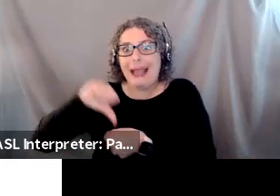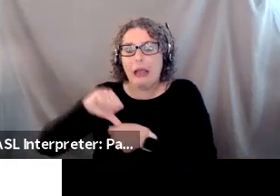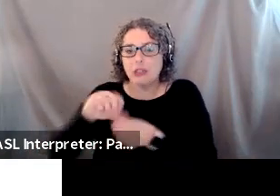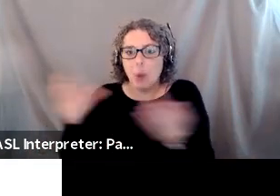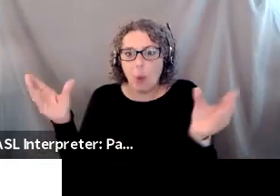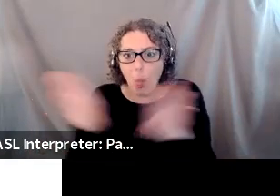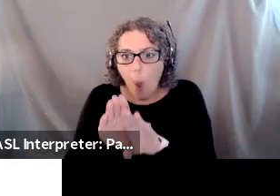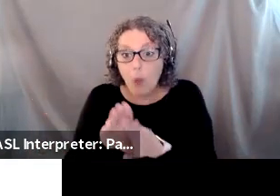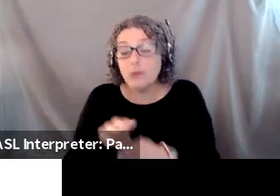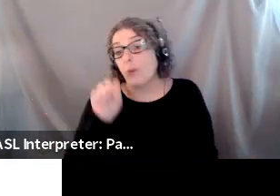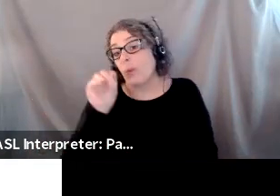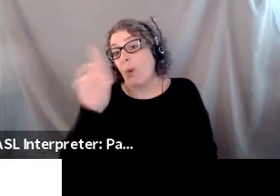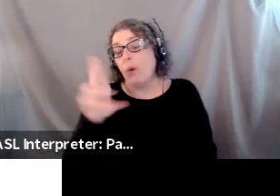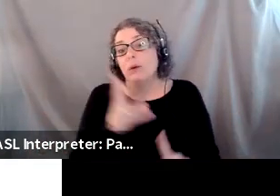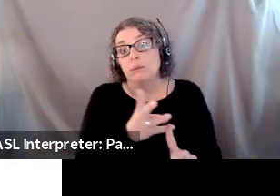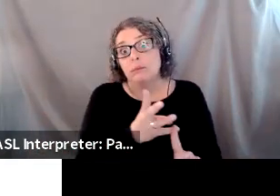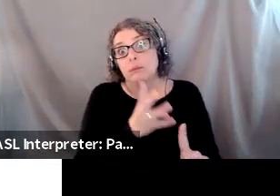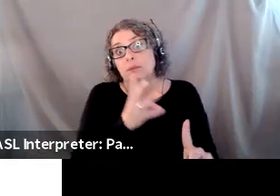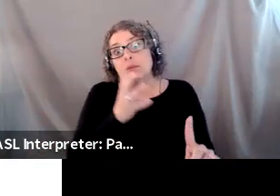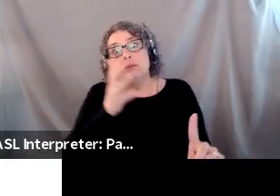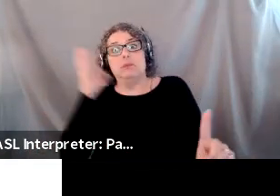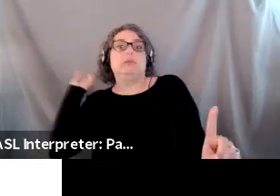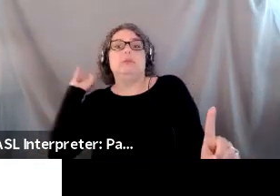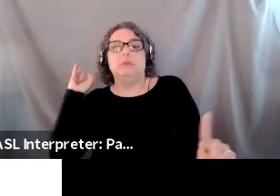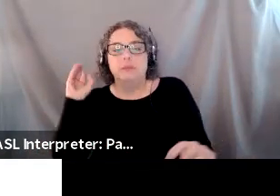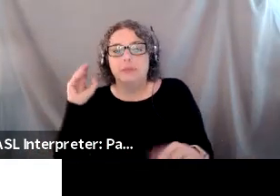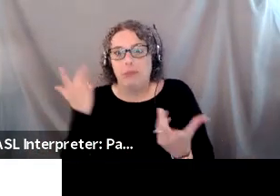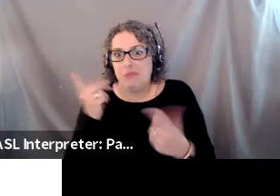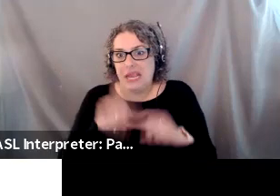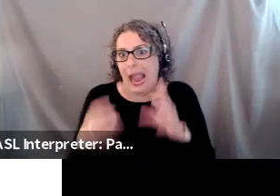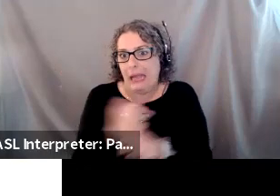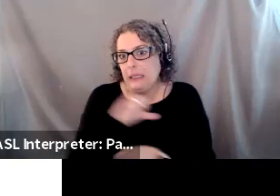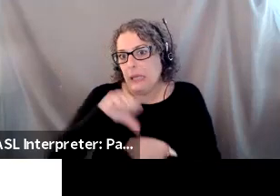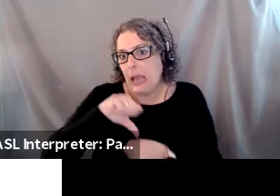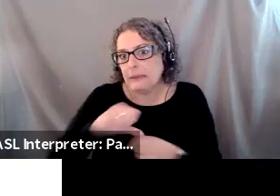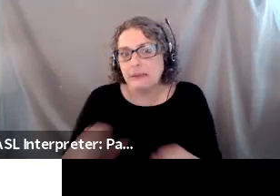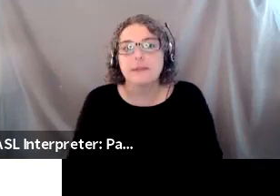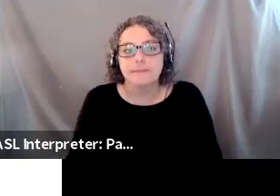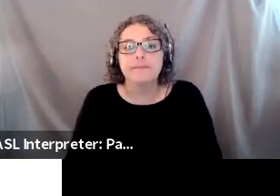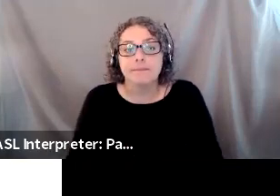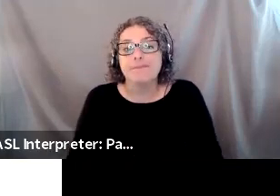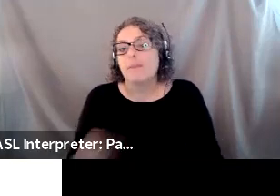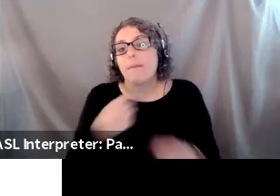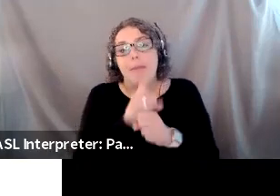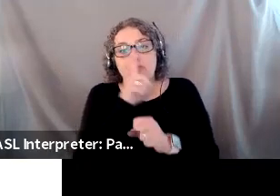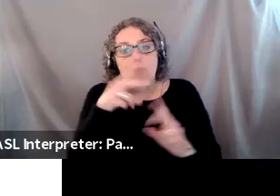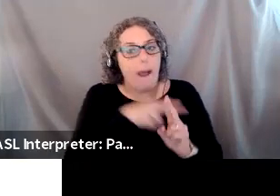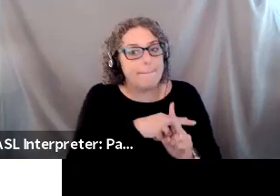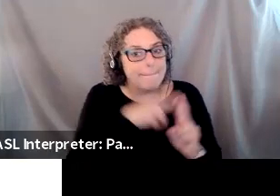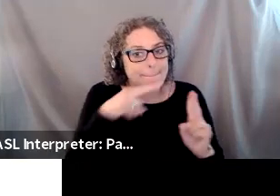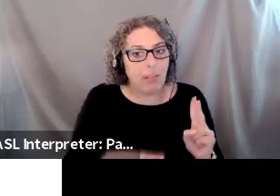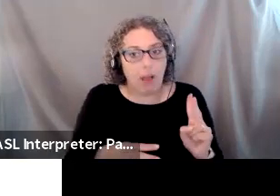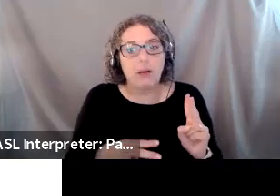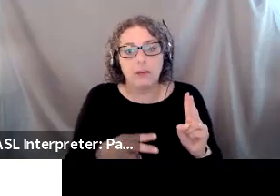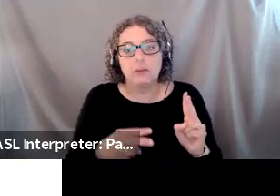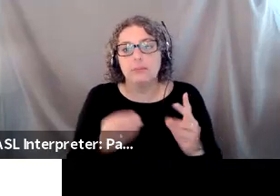are so long to fill up with gas. You want to unplug and move electronics if we're talking about